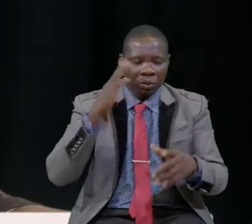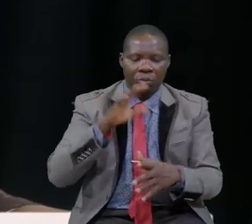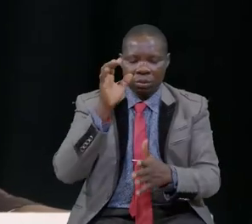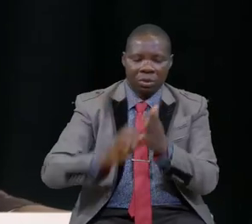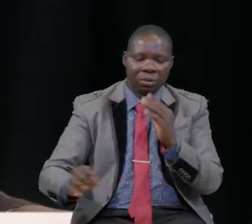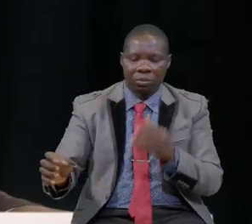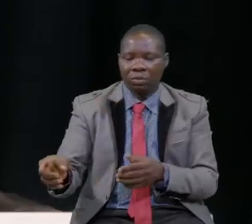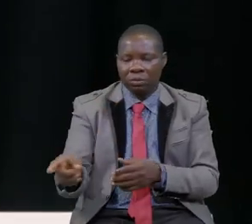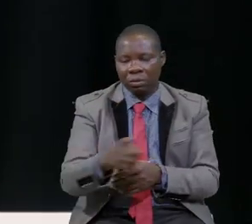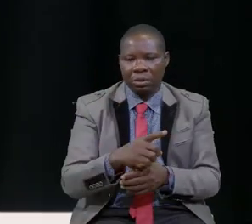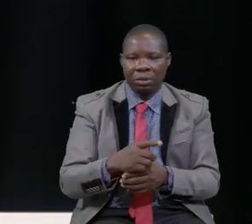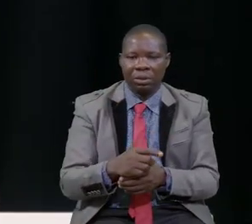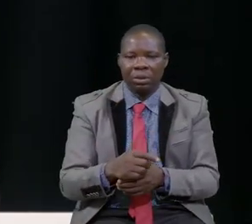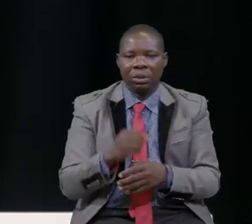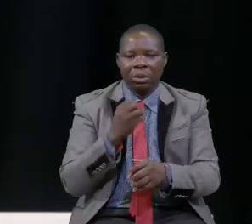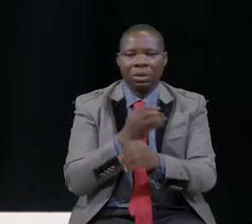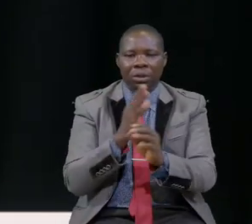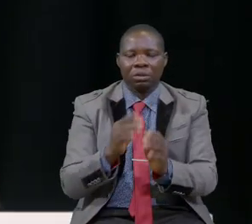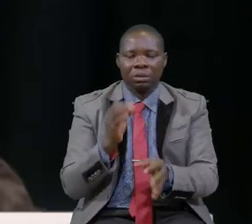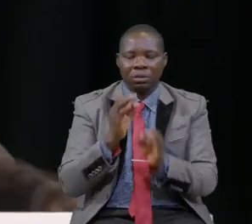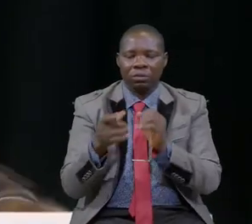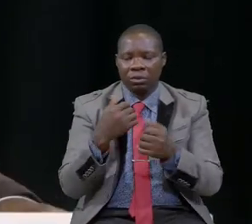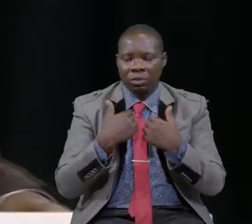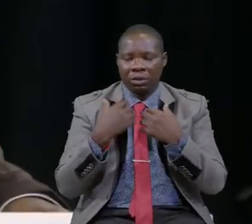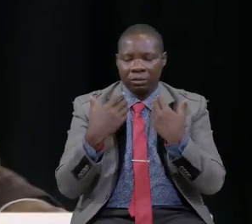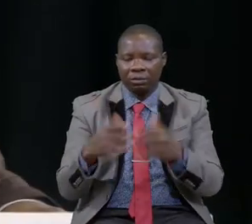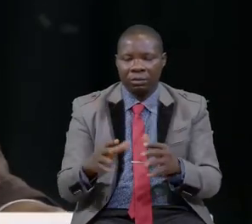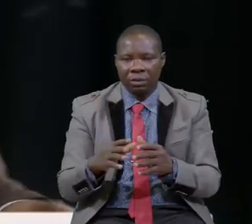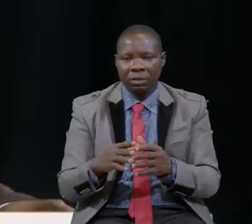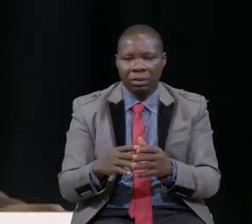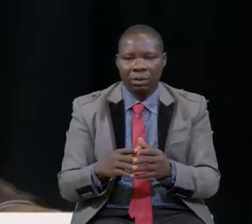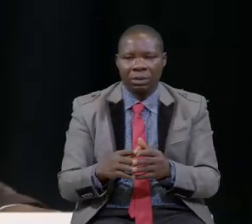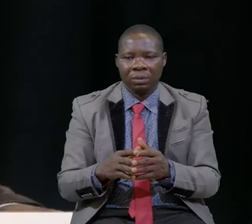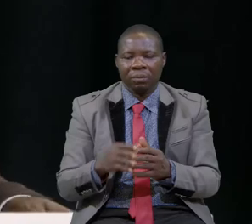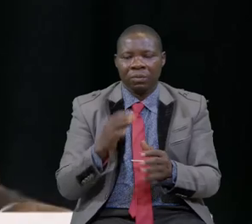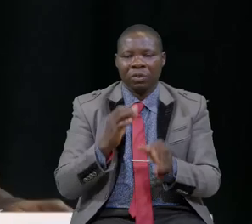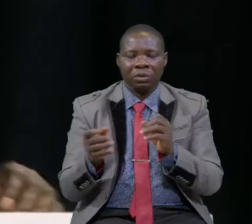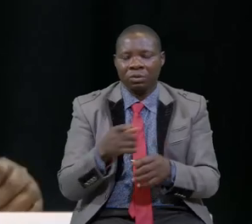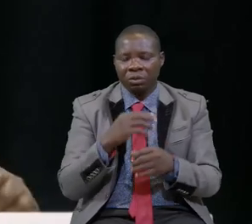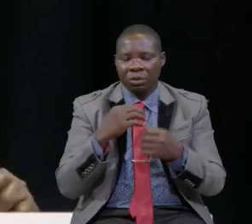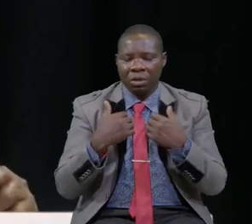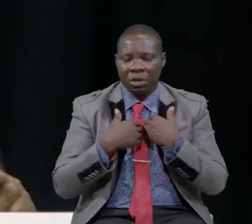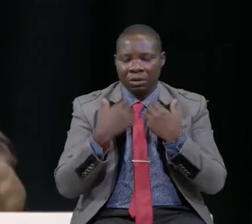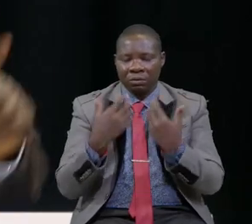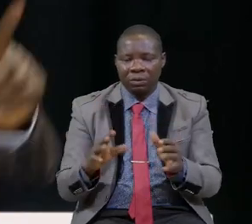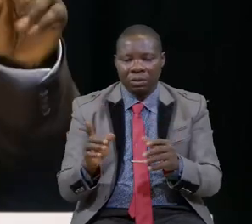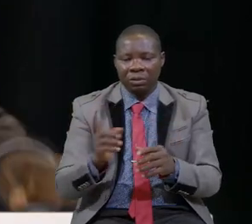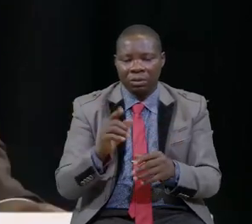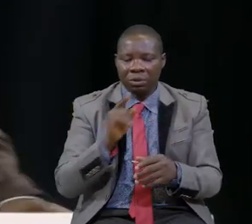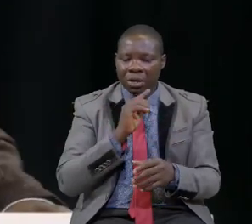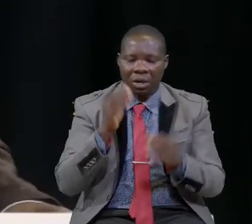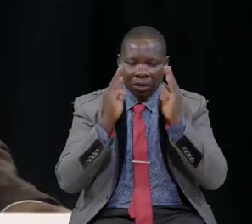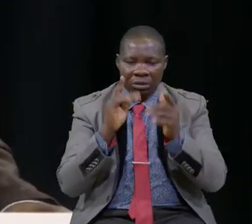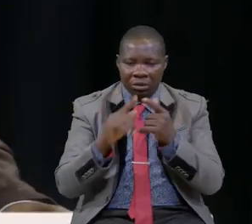Counselors, if you are finished where you are counseling, where you are attending to others, go